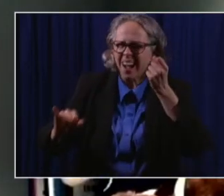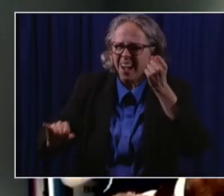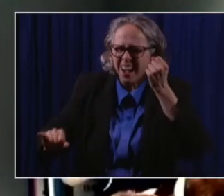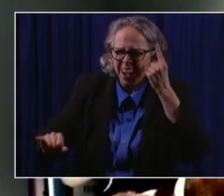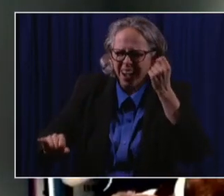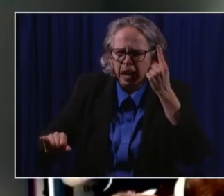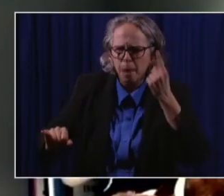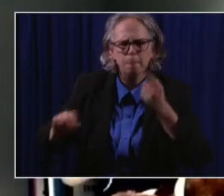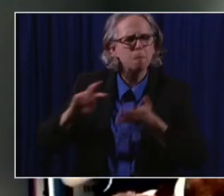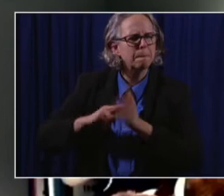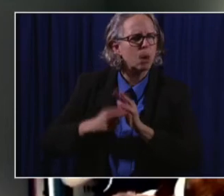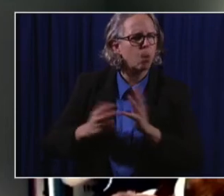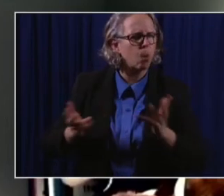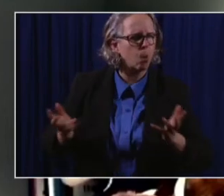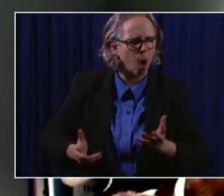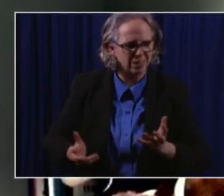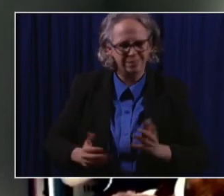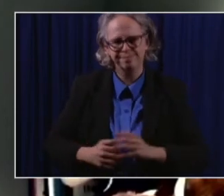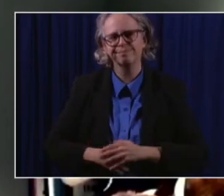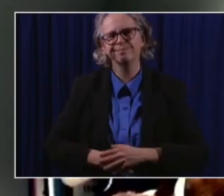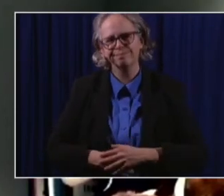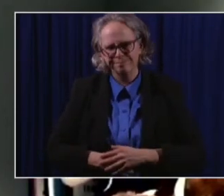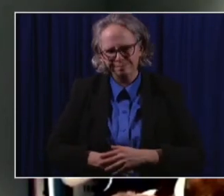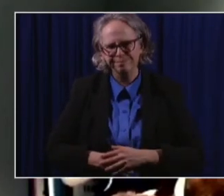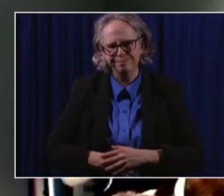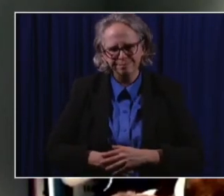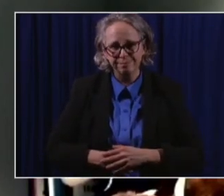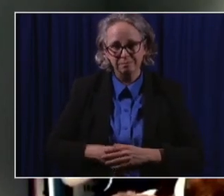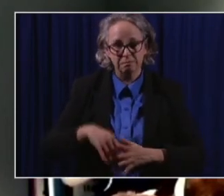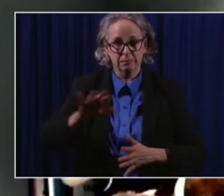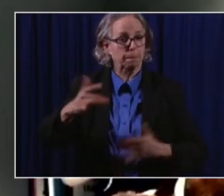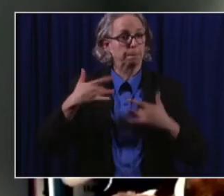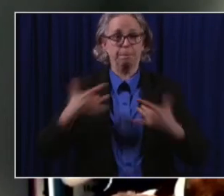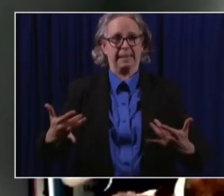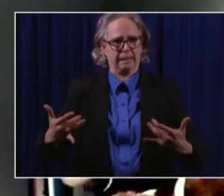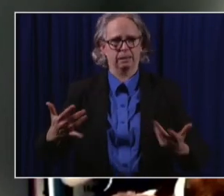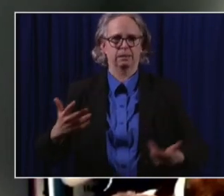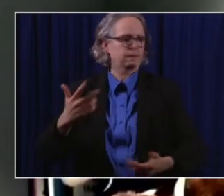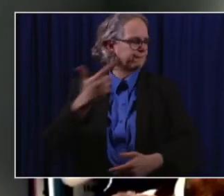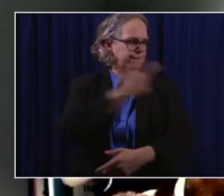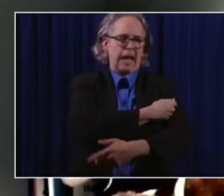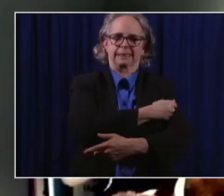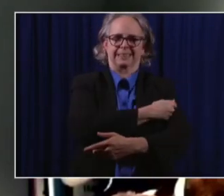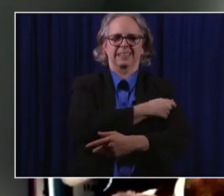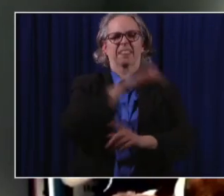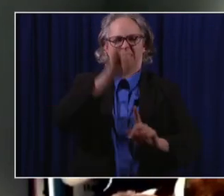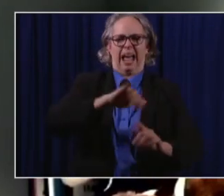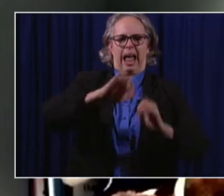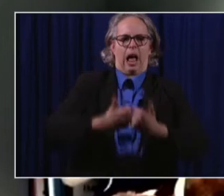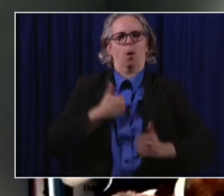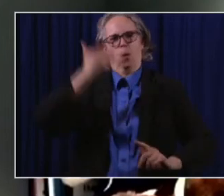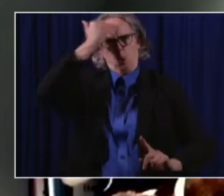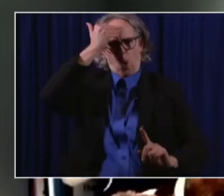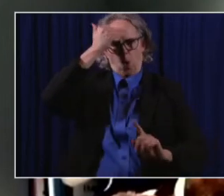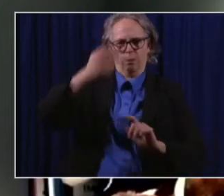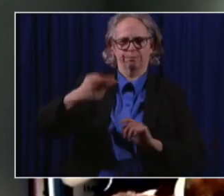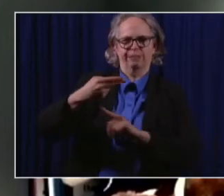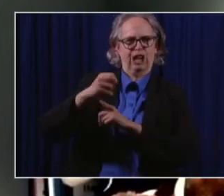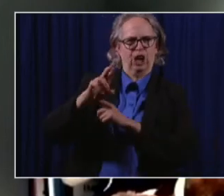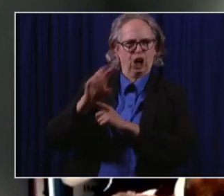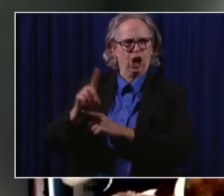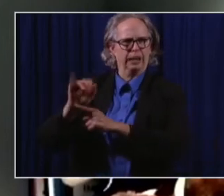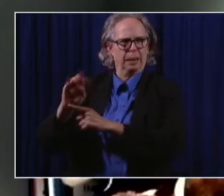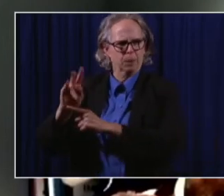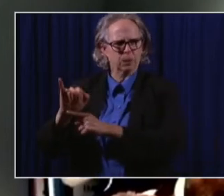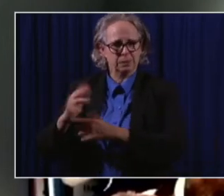mostly from vaccines. In other words, when there's a herd immunity, part of it is from people getting a disease and then they're immune, but the bigger part